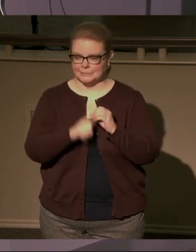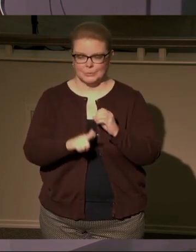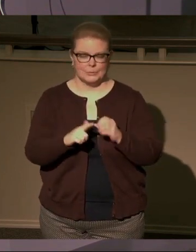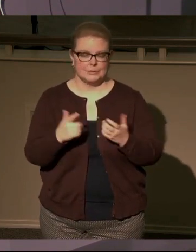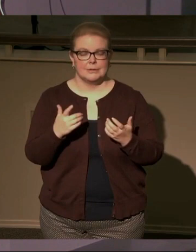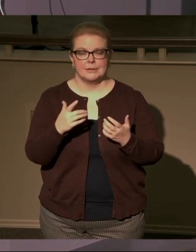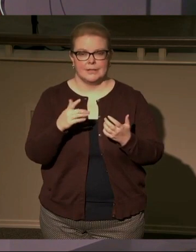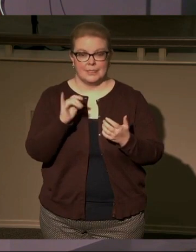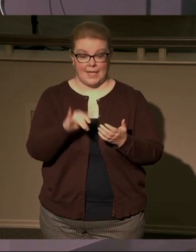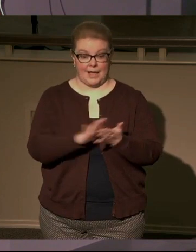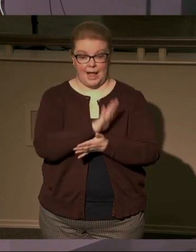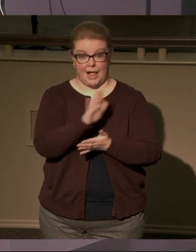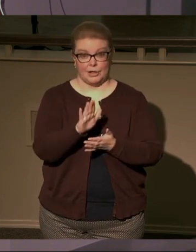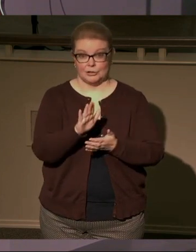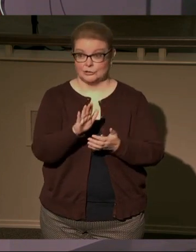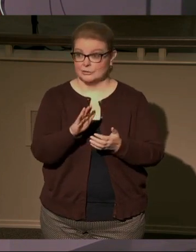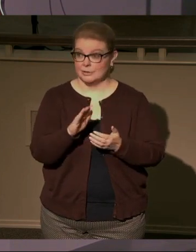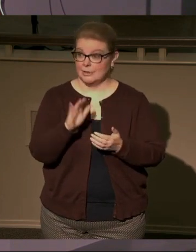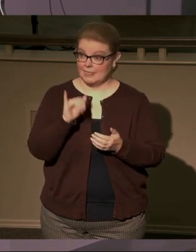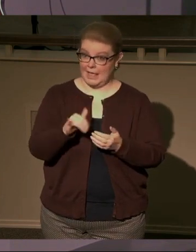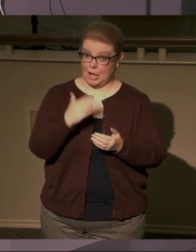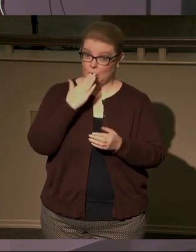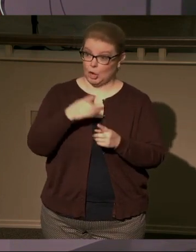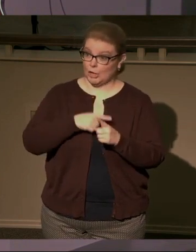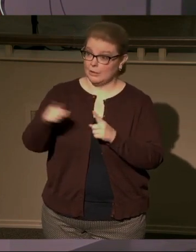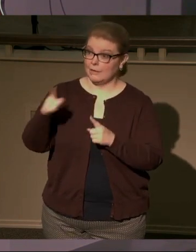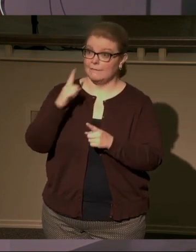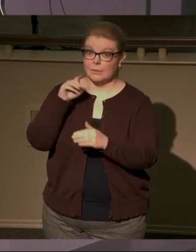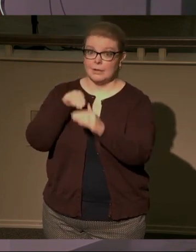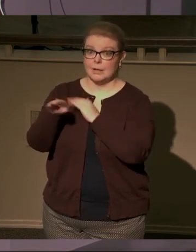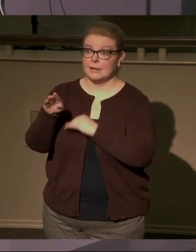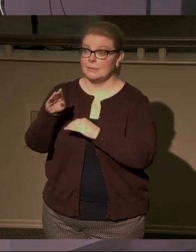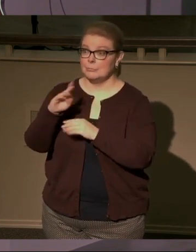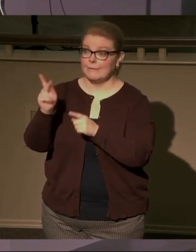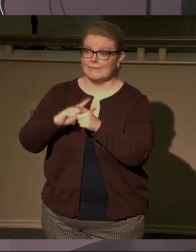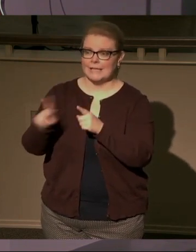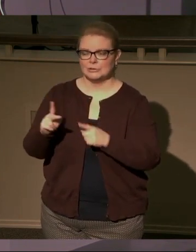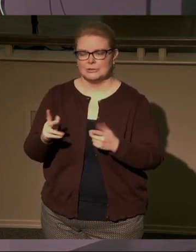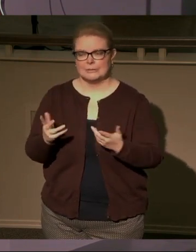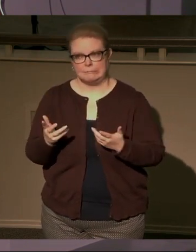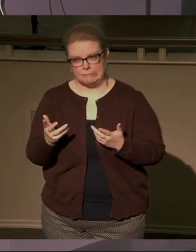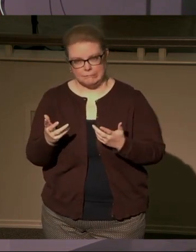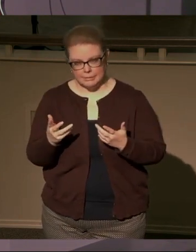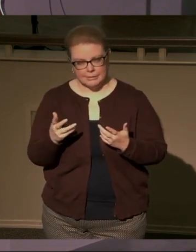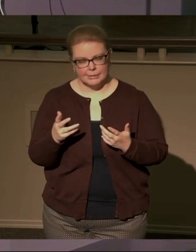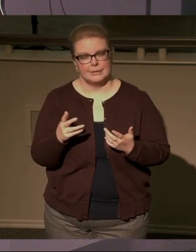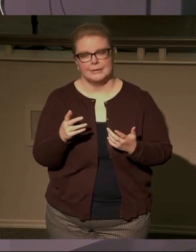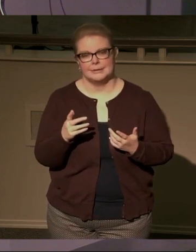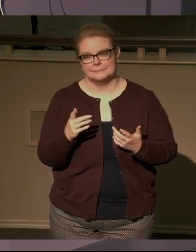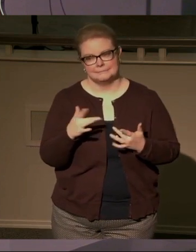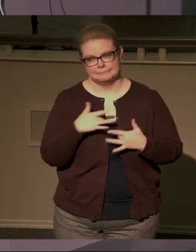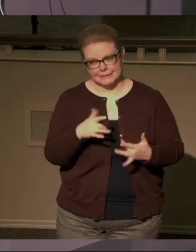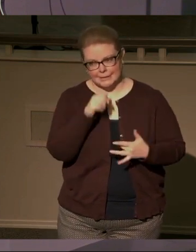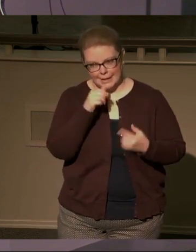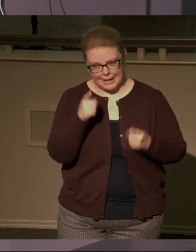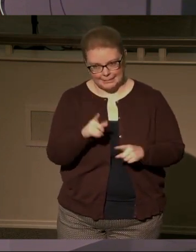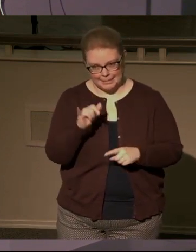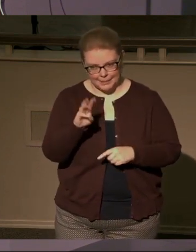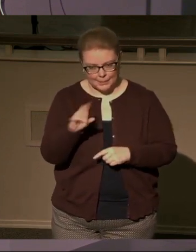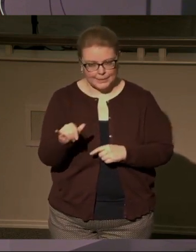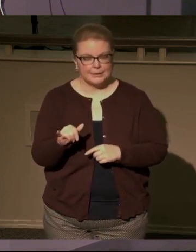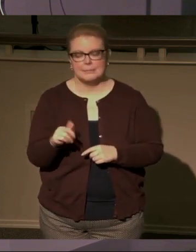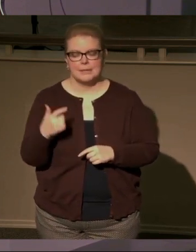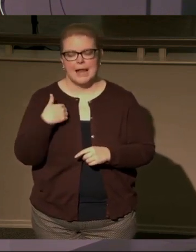El Paso, to the pros. You don't tell yourself that in the moment, but that's not the way that works.